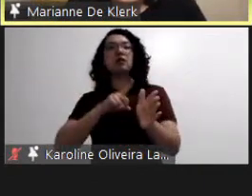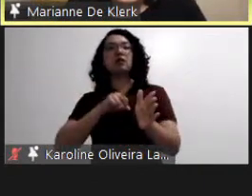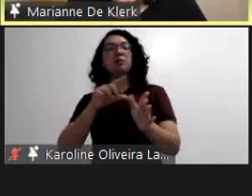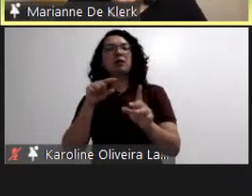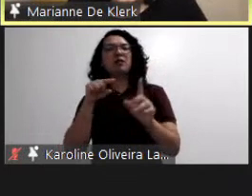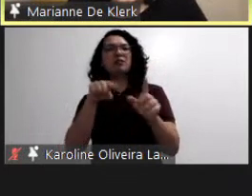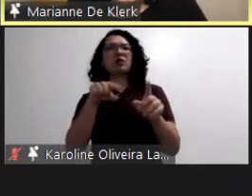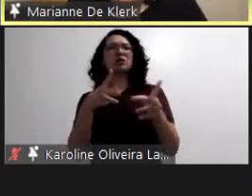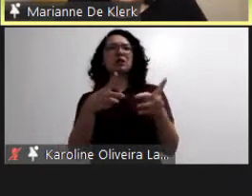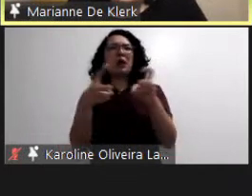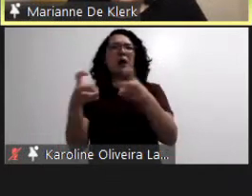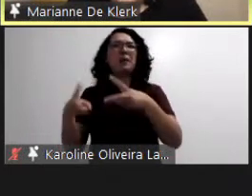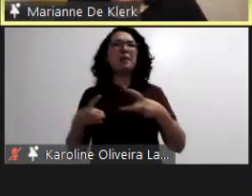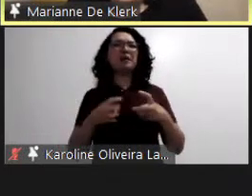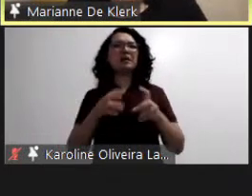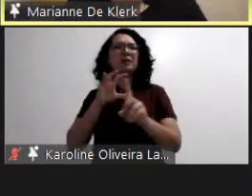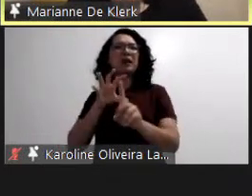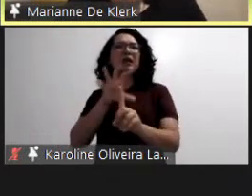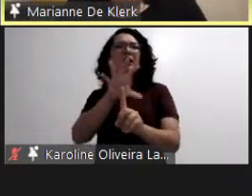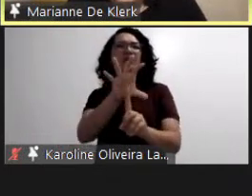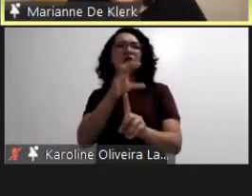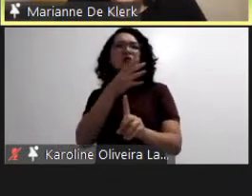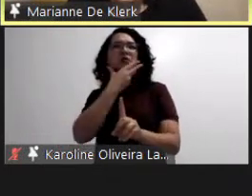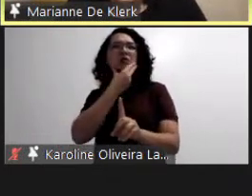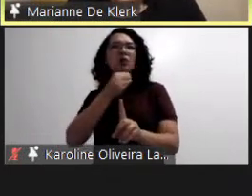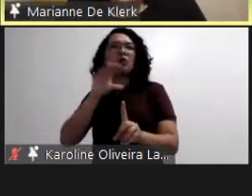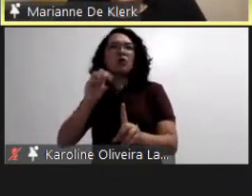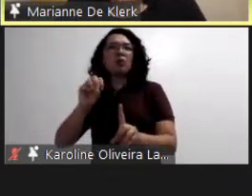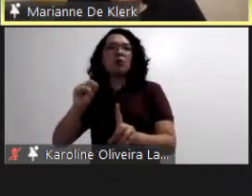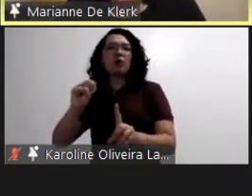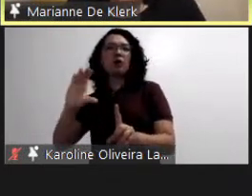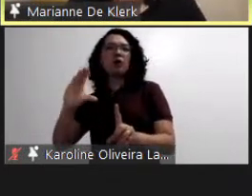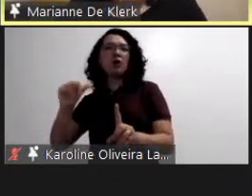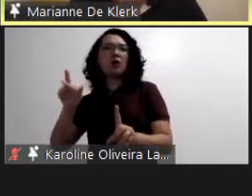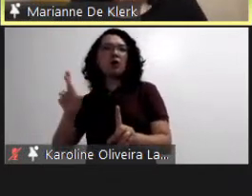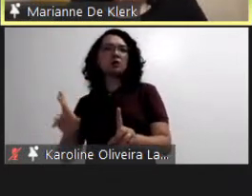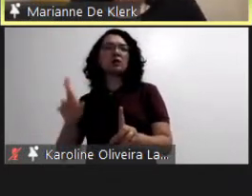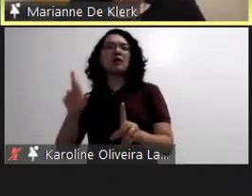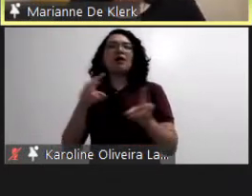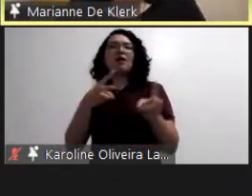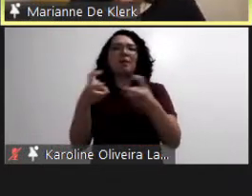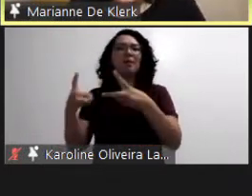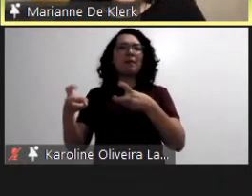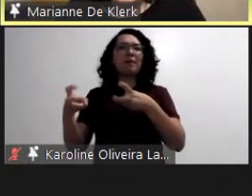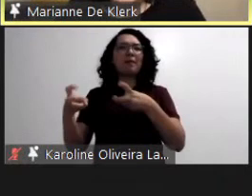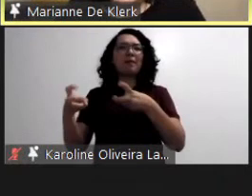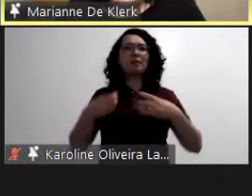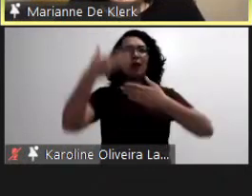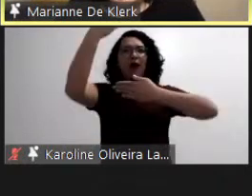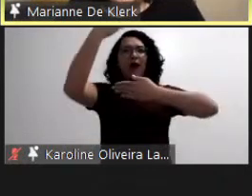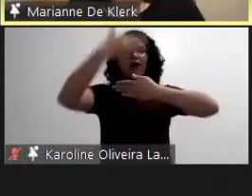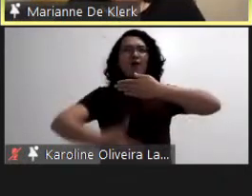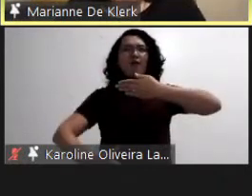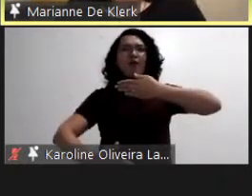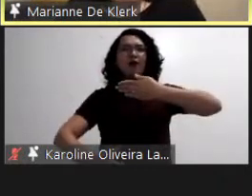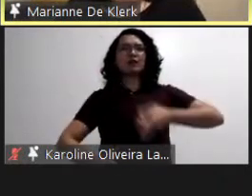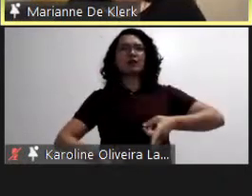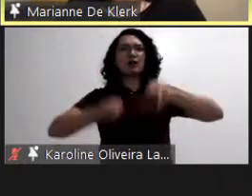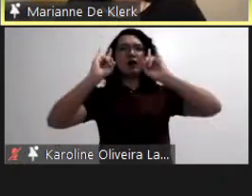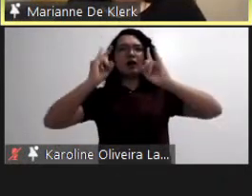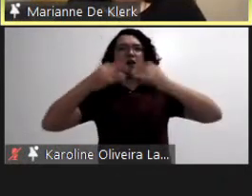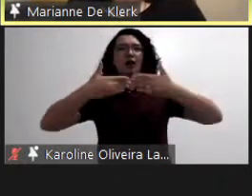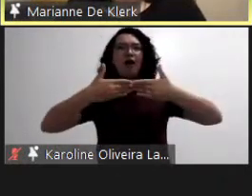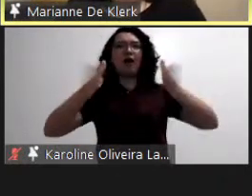north. Very visible the way entrances were dealt with the intersecting planes.